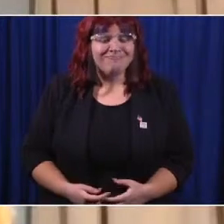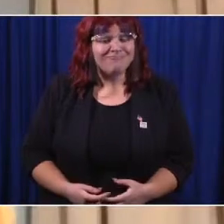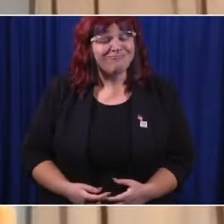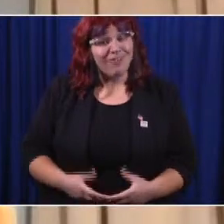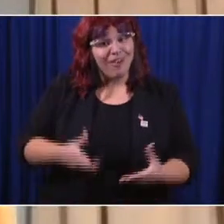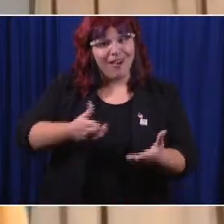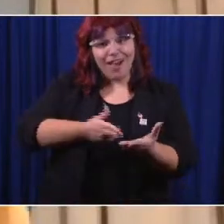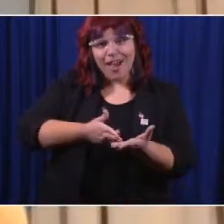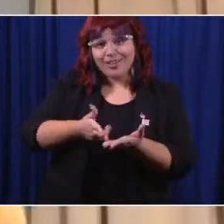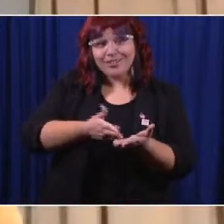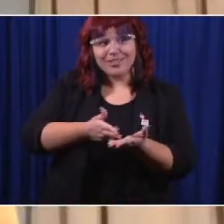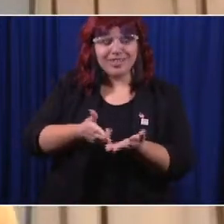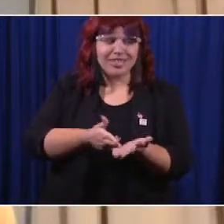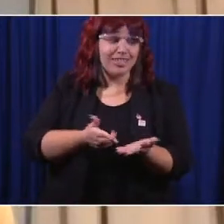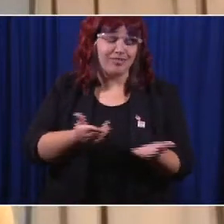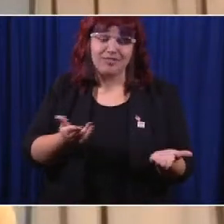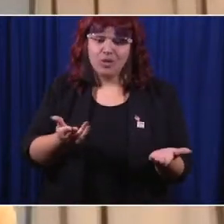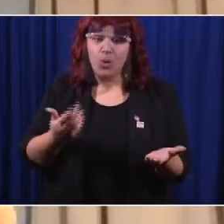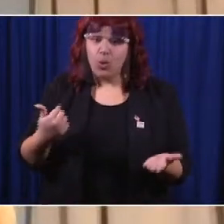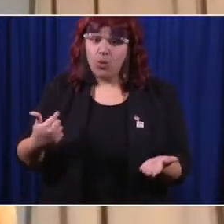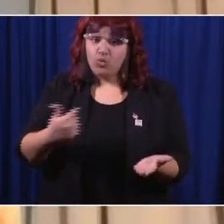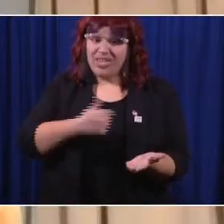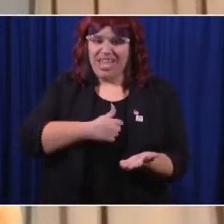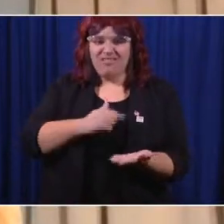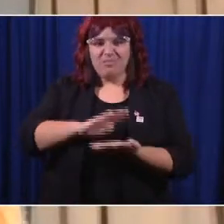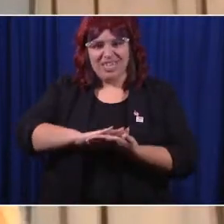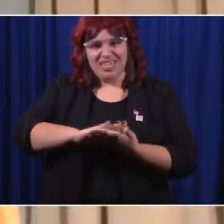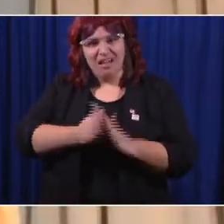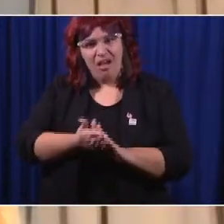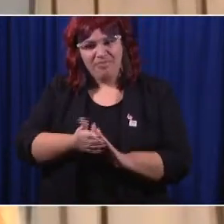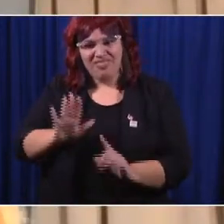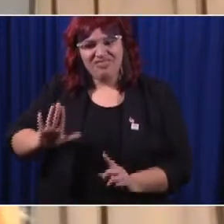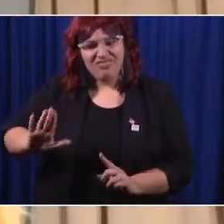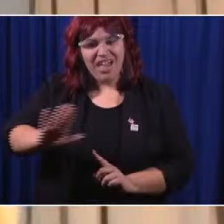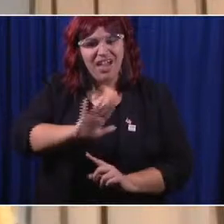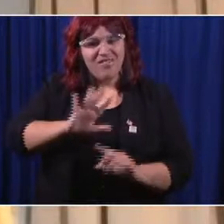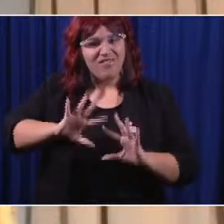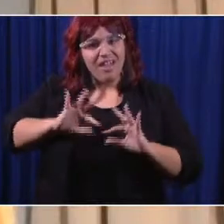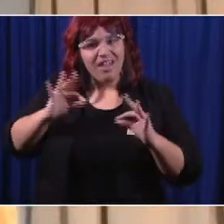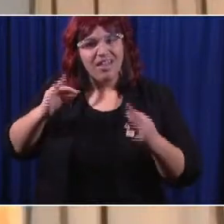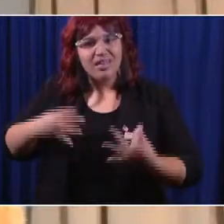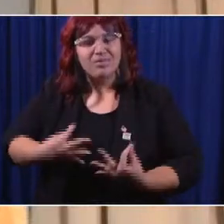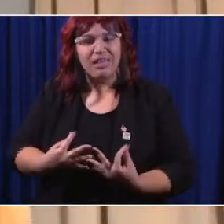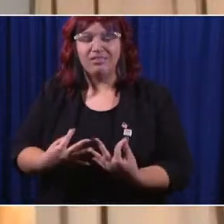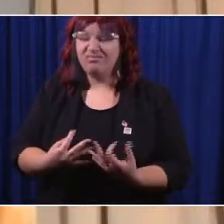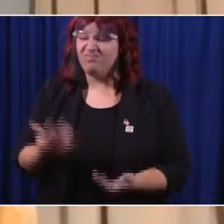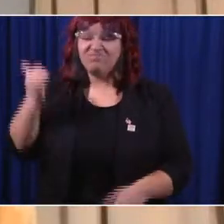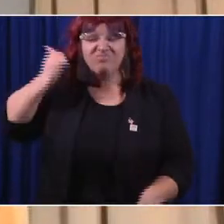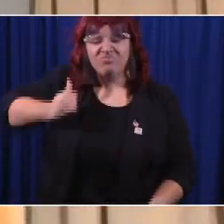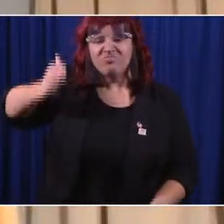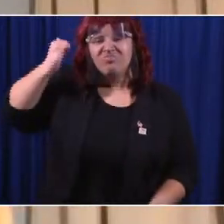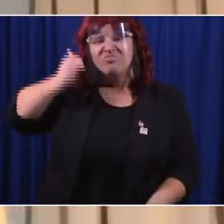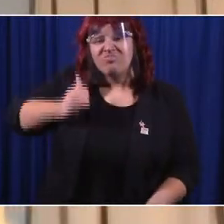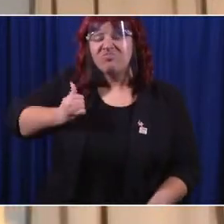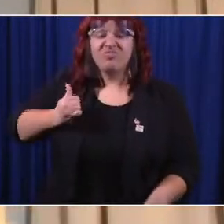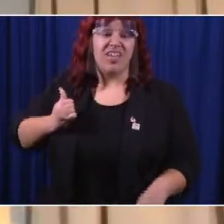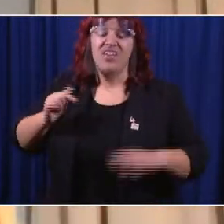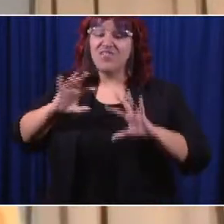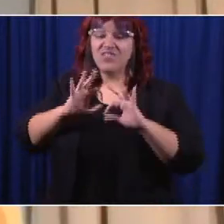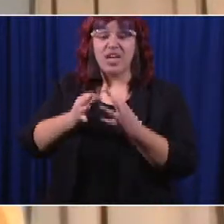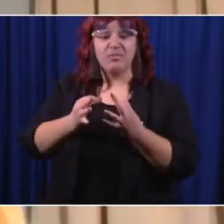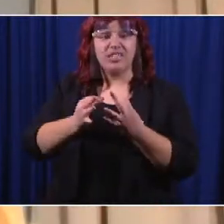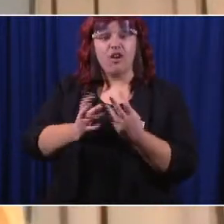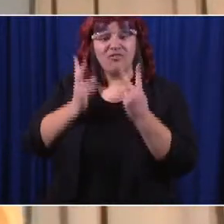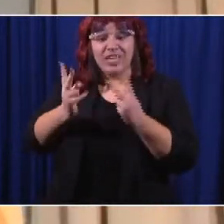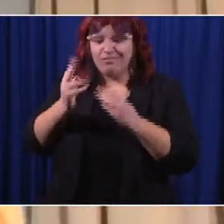an extended family for our residents. Their families aren't there daily to see them and spend time with them. And the people